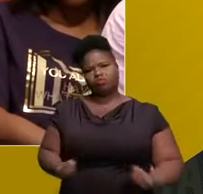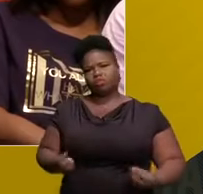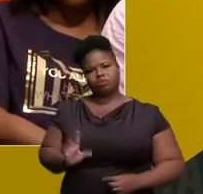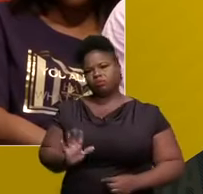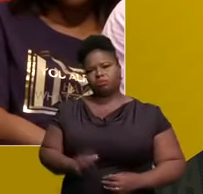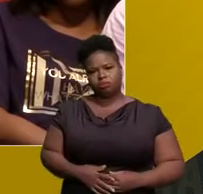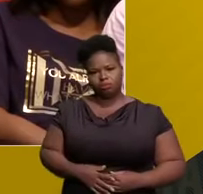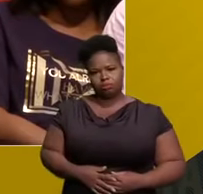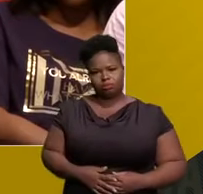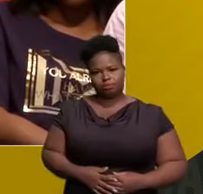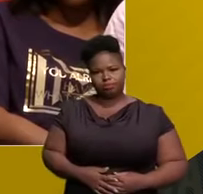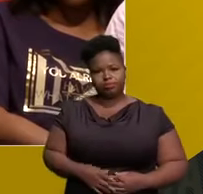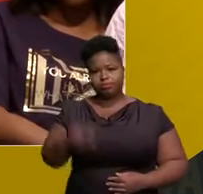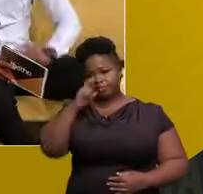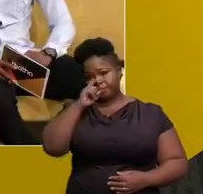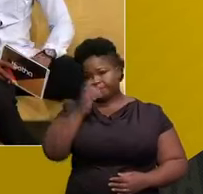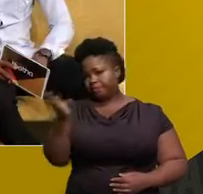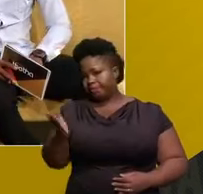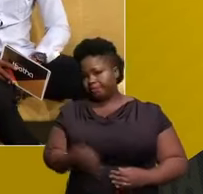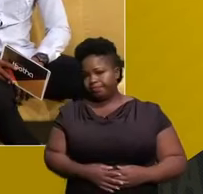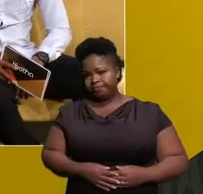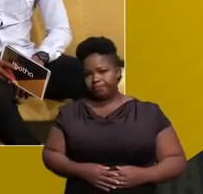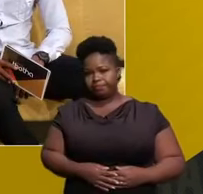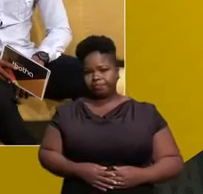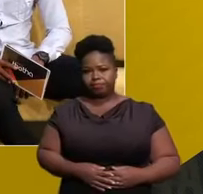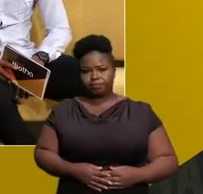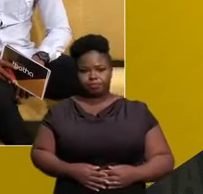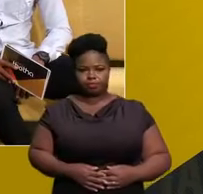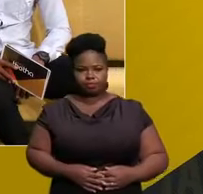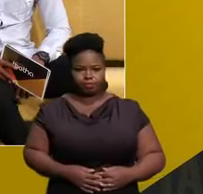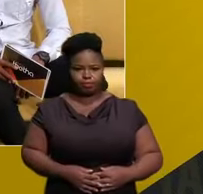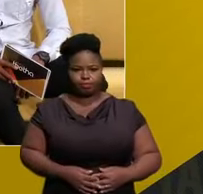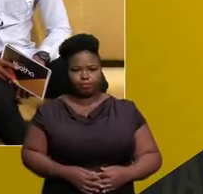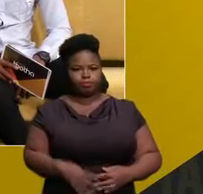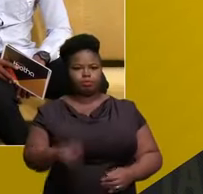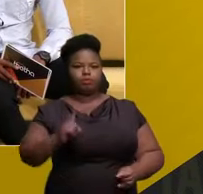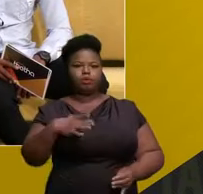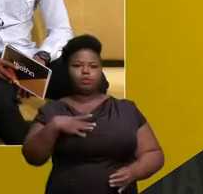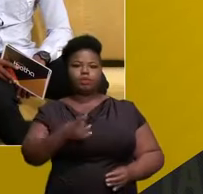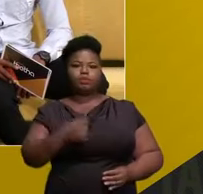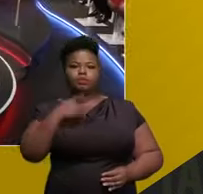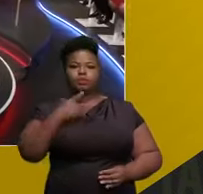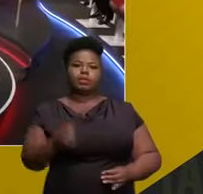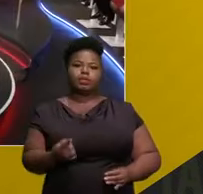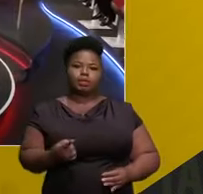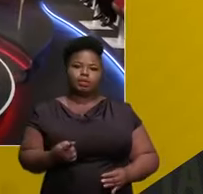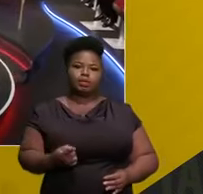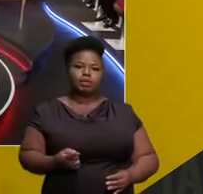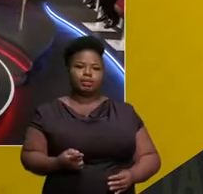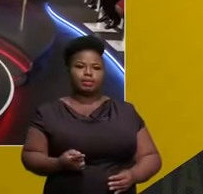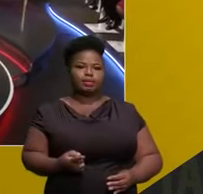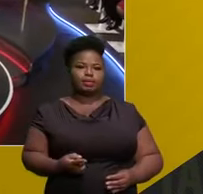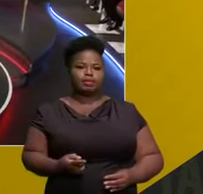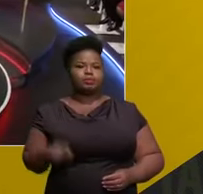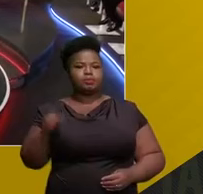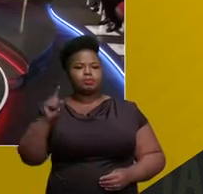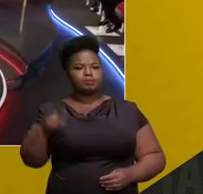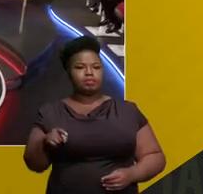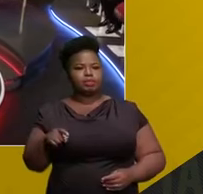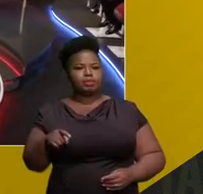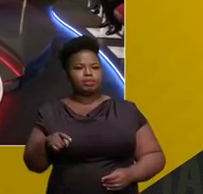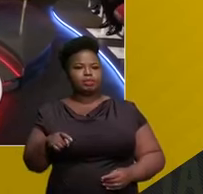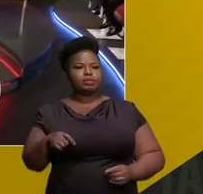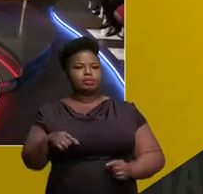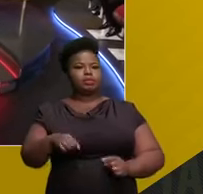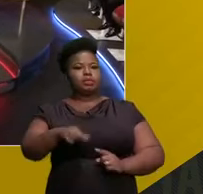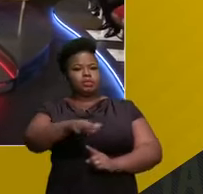ha ha ha ha ha ha ha ha ha ha ha ha ha ha ha ha ha ha ha ha